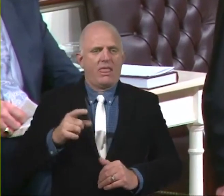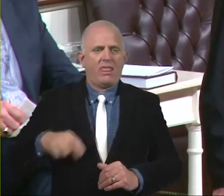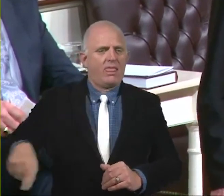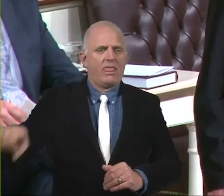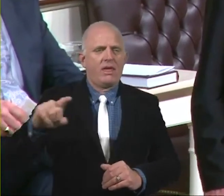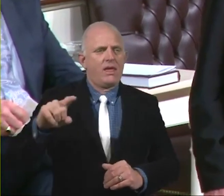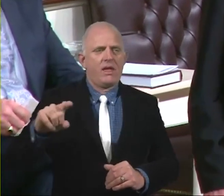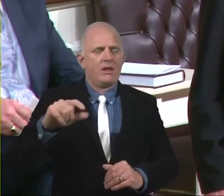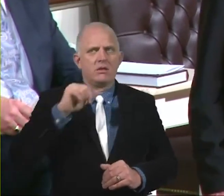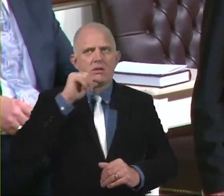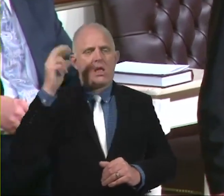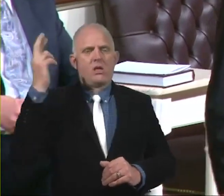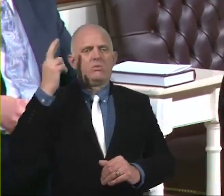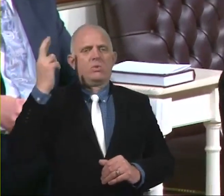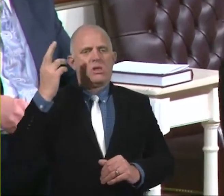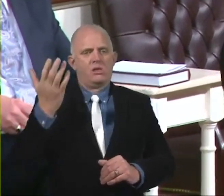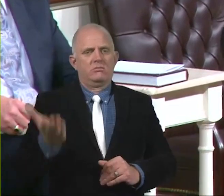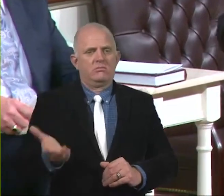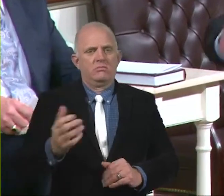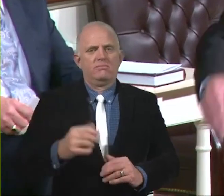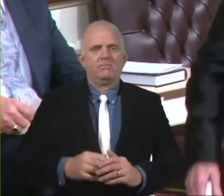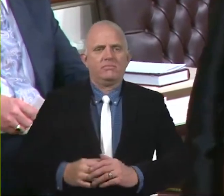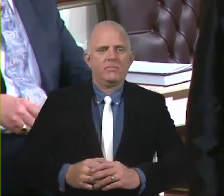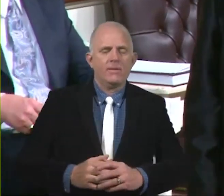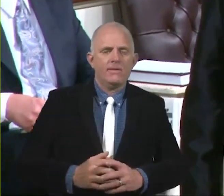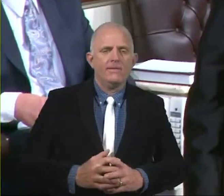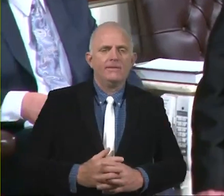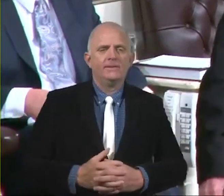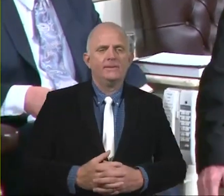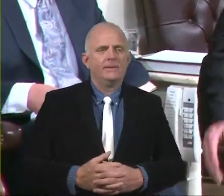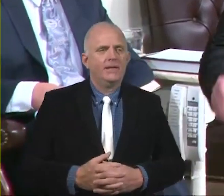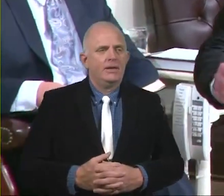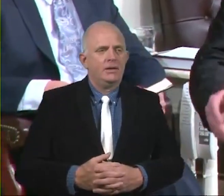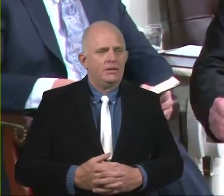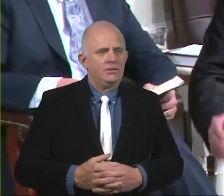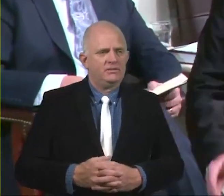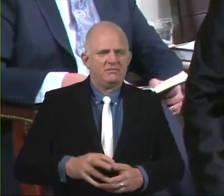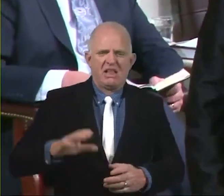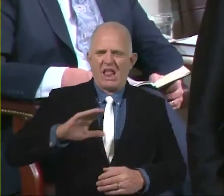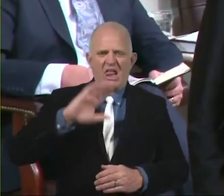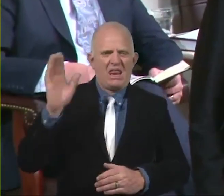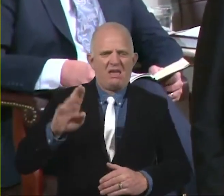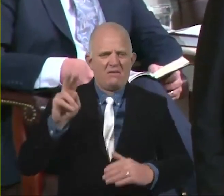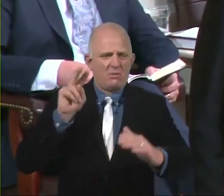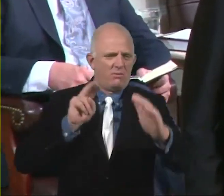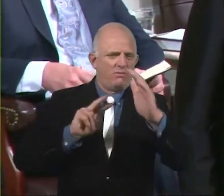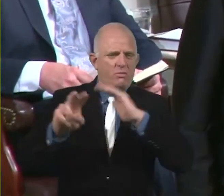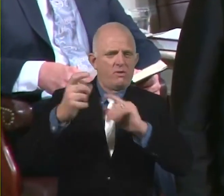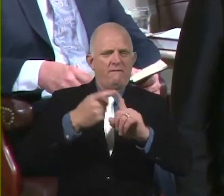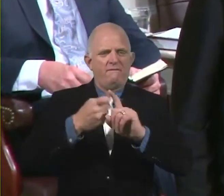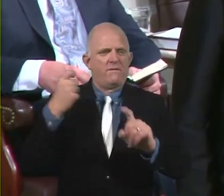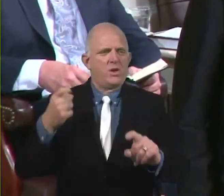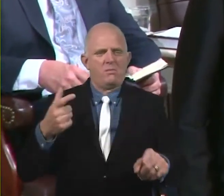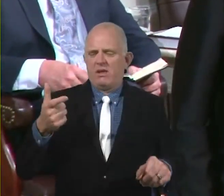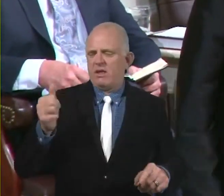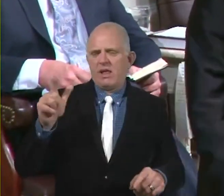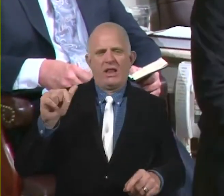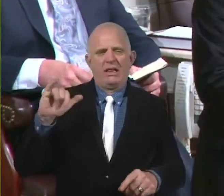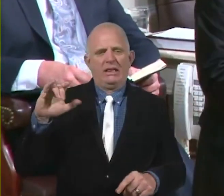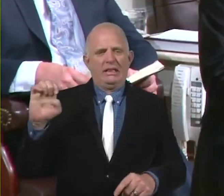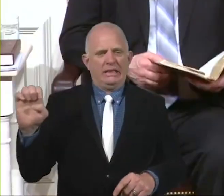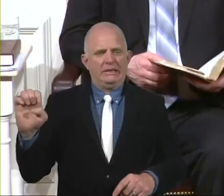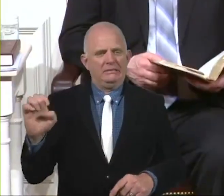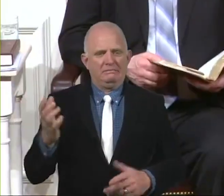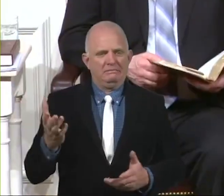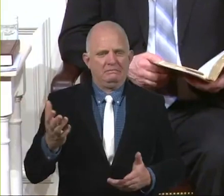that. They said, no, there's never been a prophet come out of Galilee. Oh,